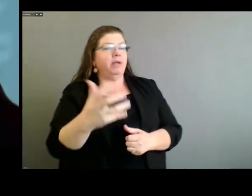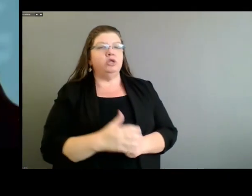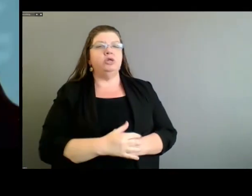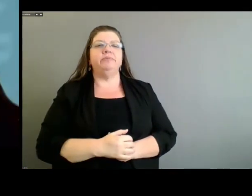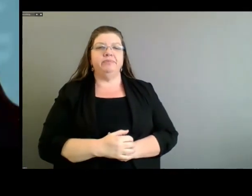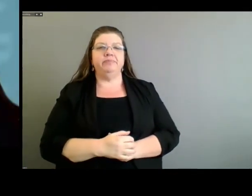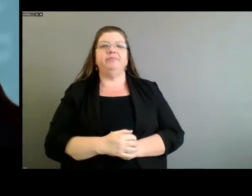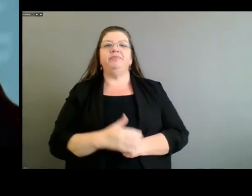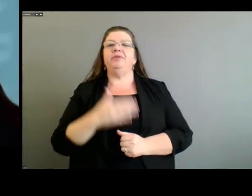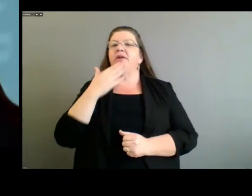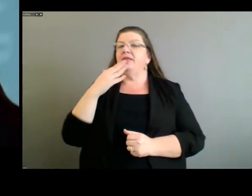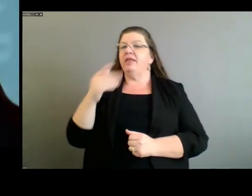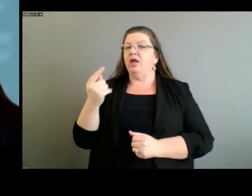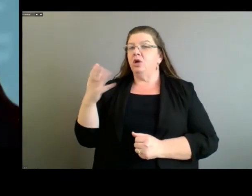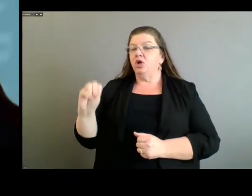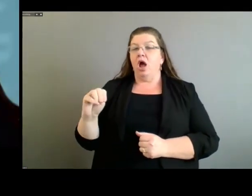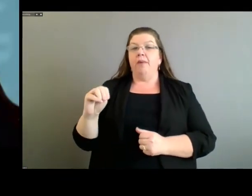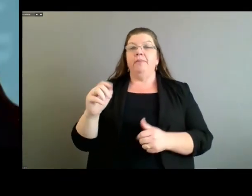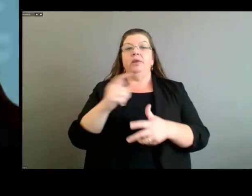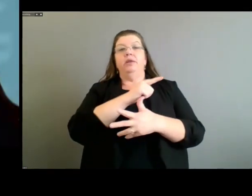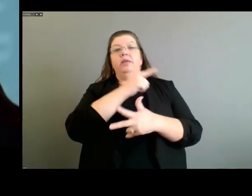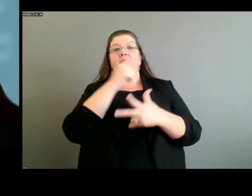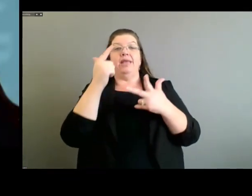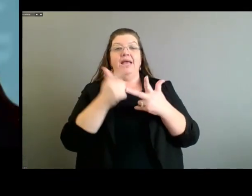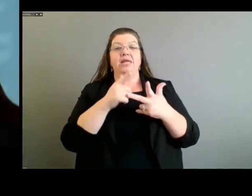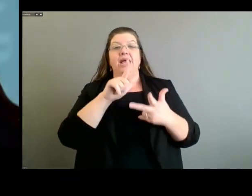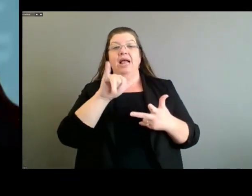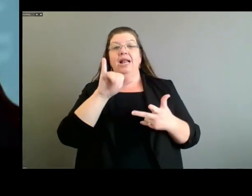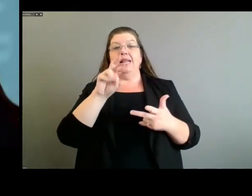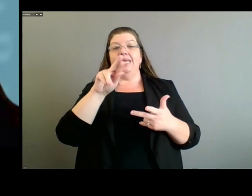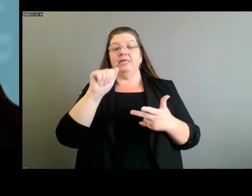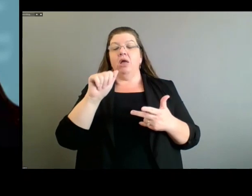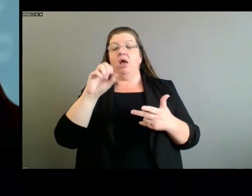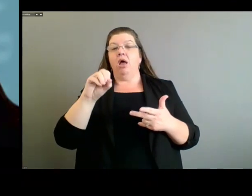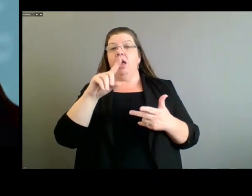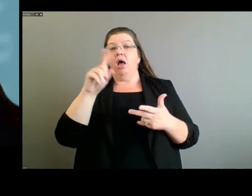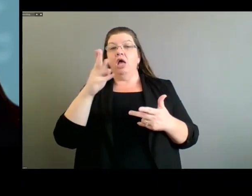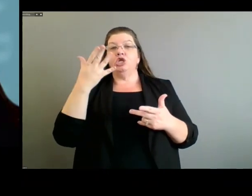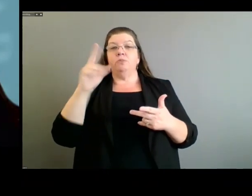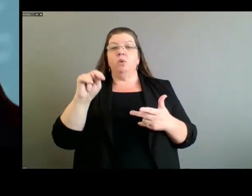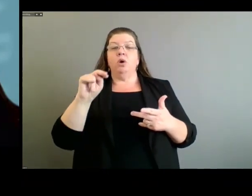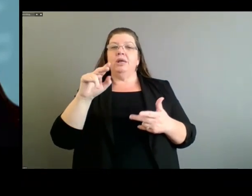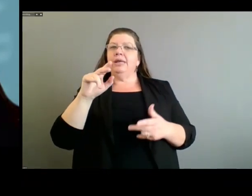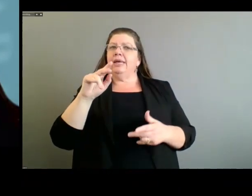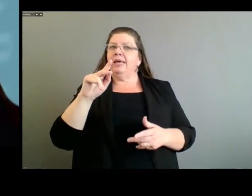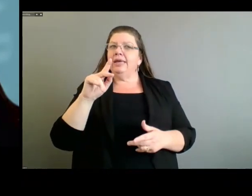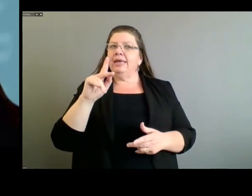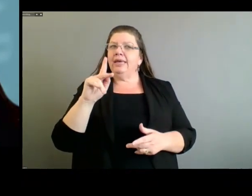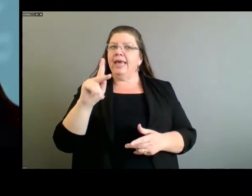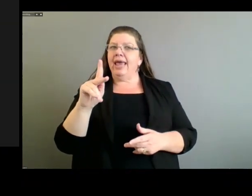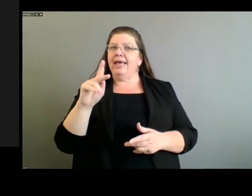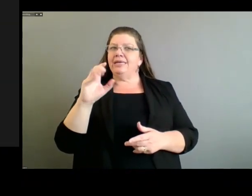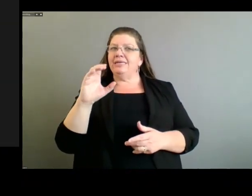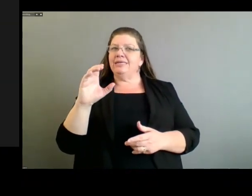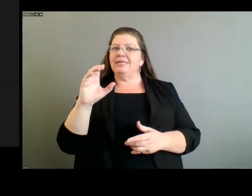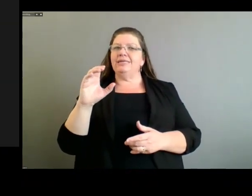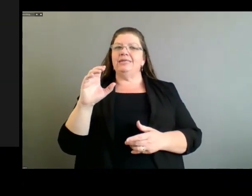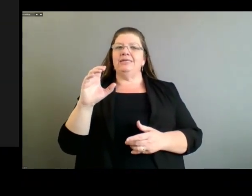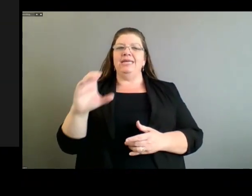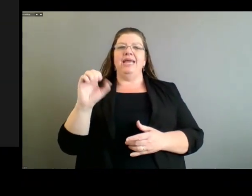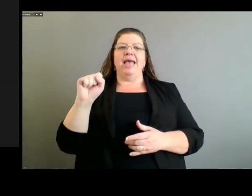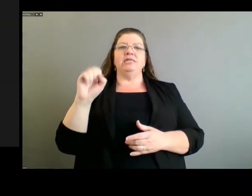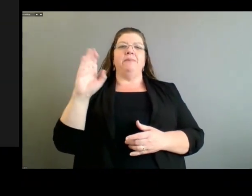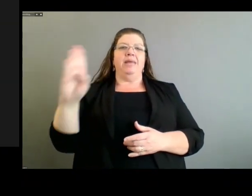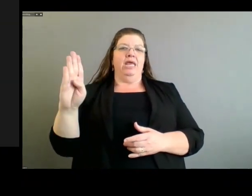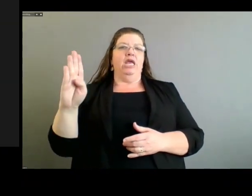Thank you, Tom. Next up, we are going to Lisa Osborne with KCSB Radio. Hi there.